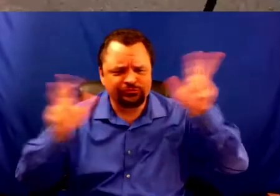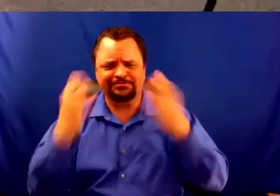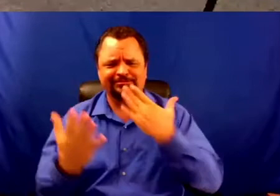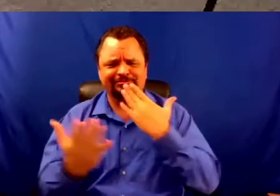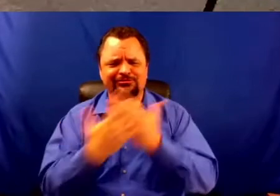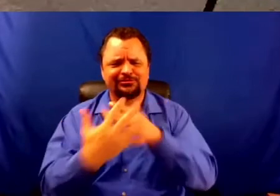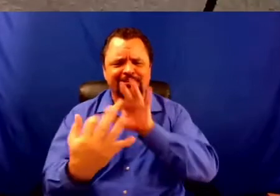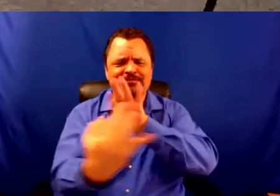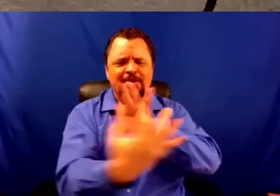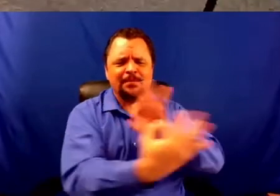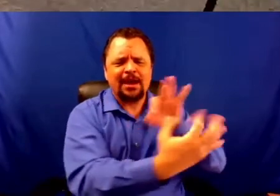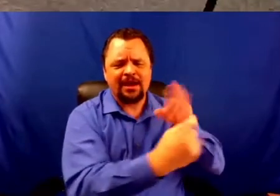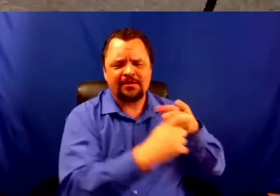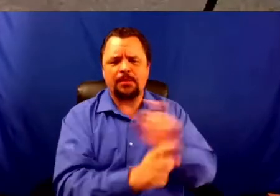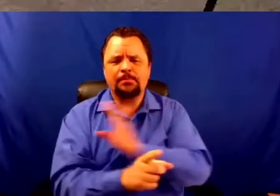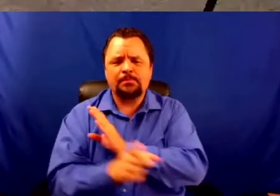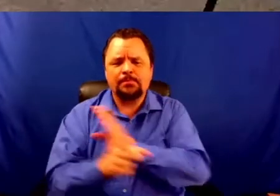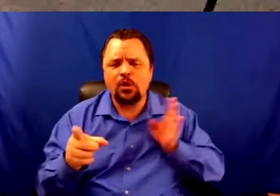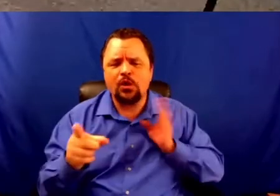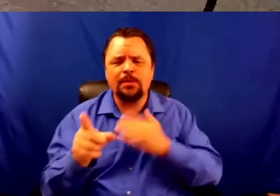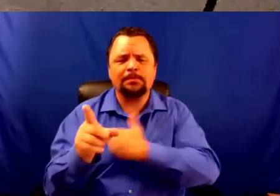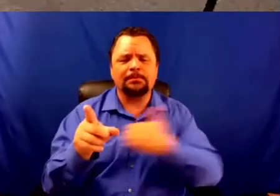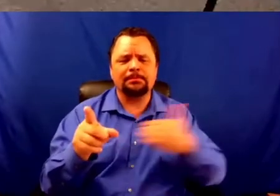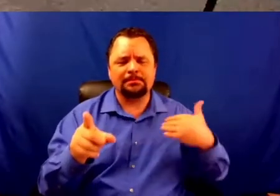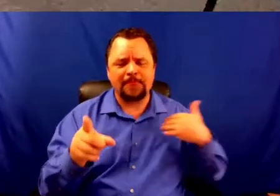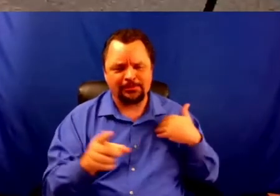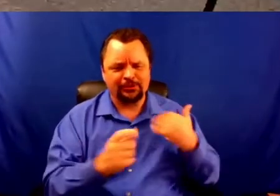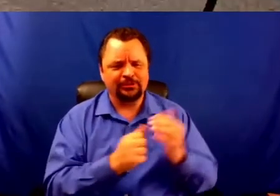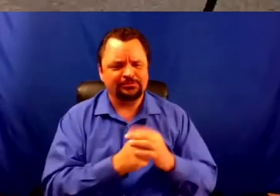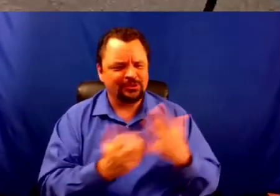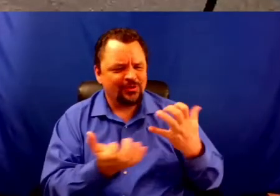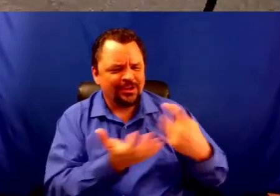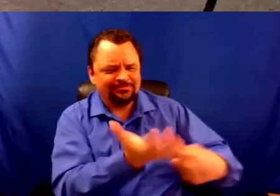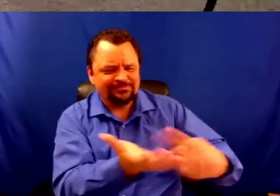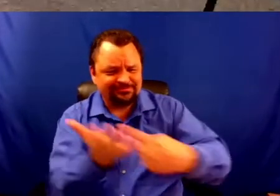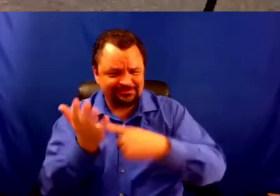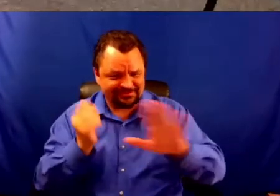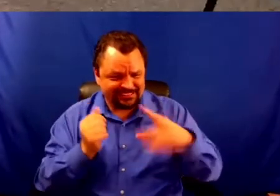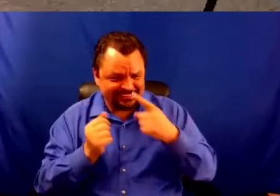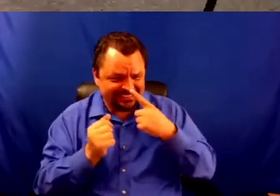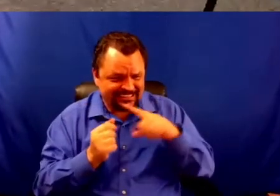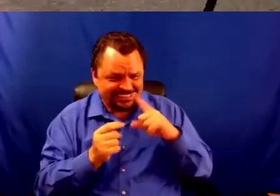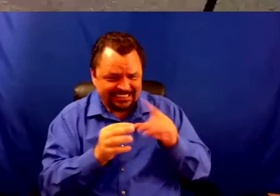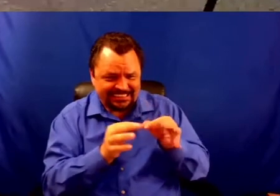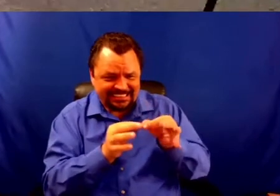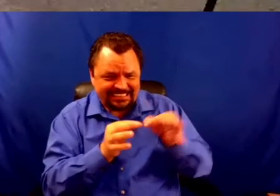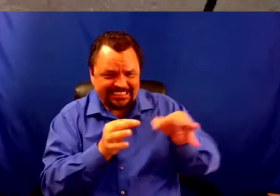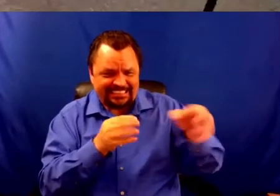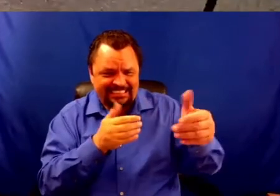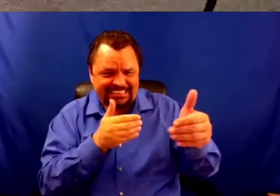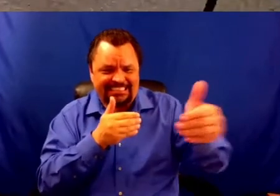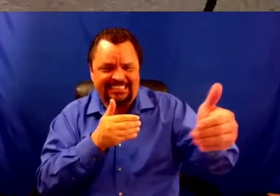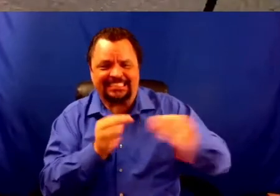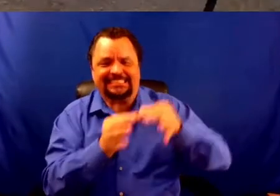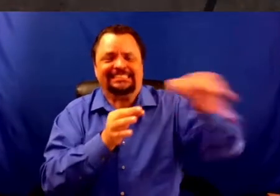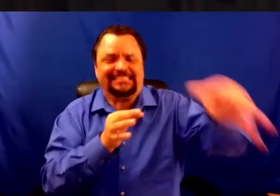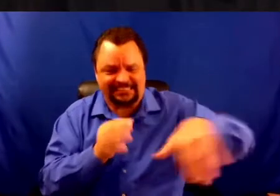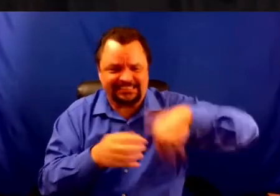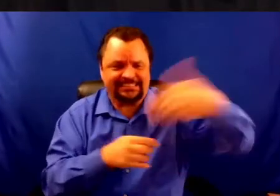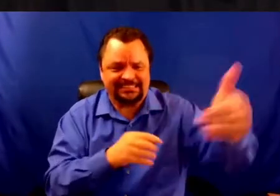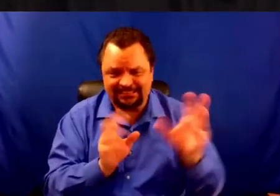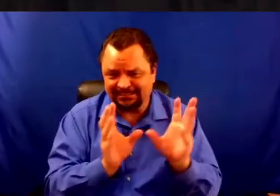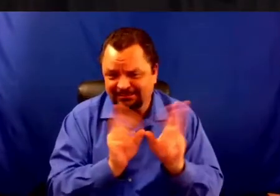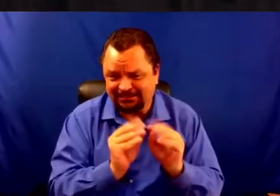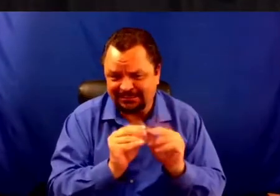board members, and also legal. So if you're okay, could we push that to the next meeting?